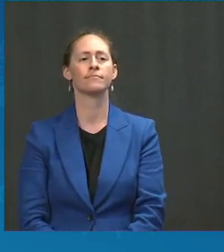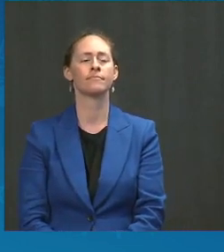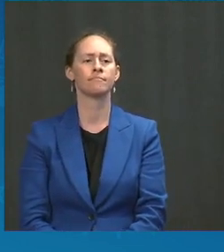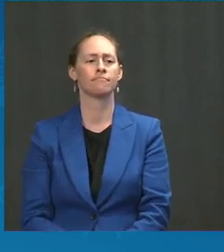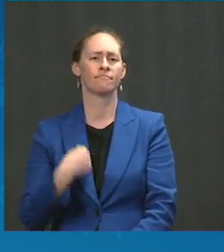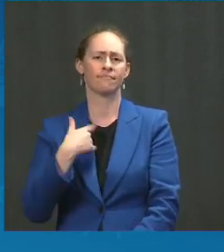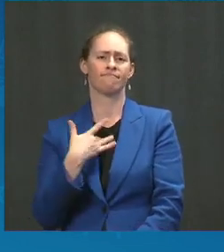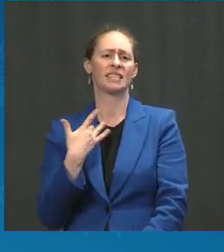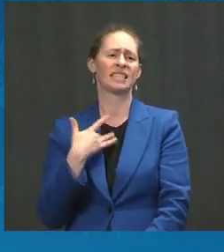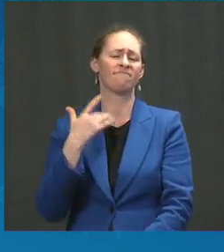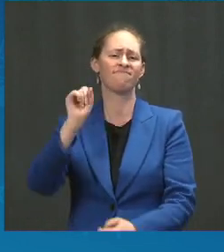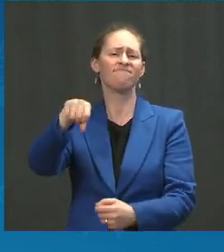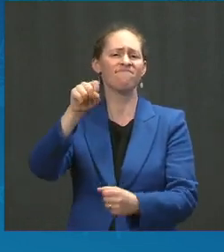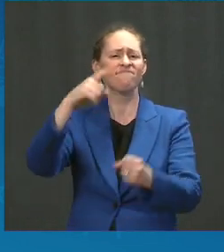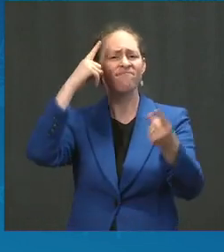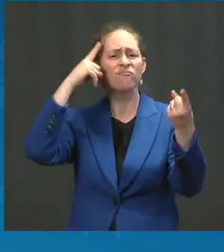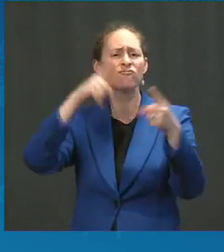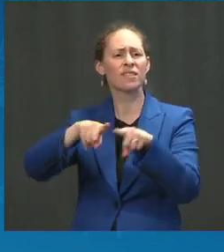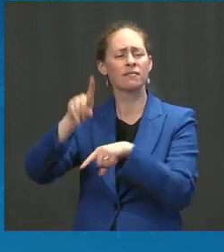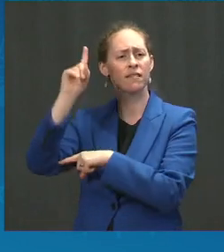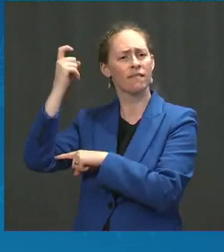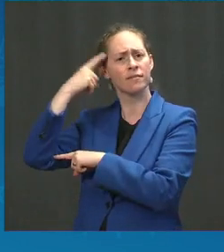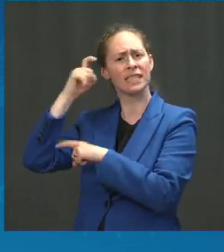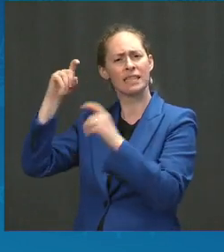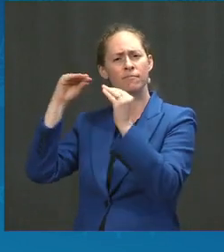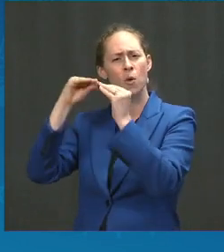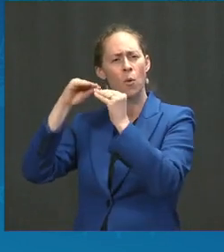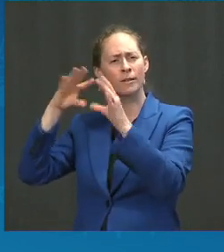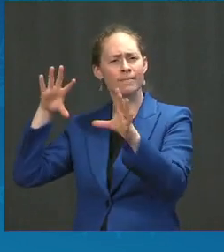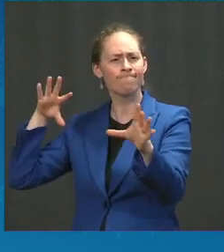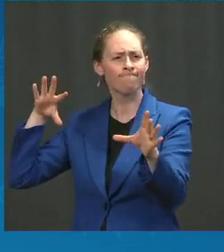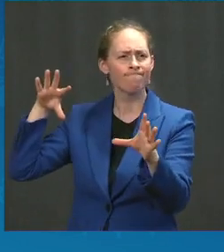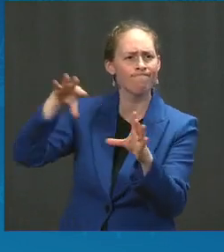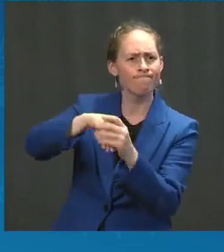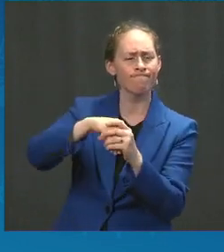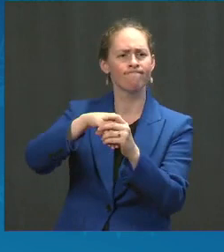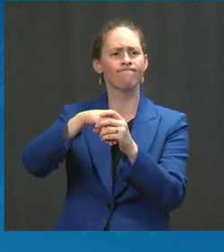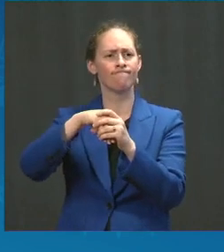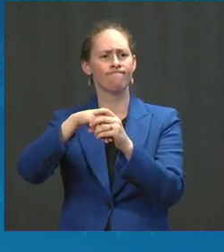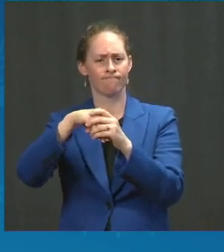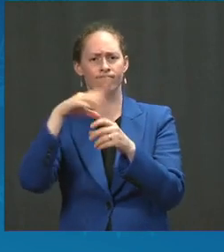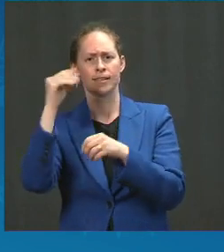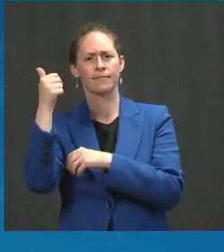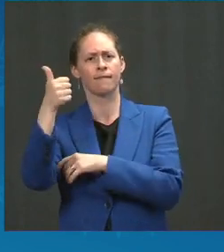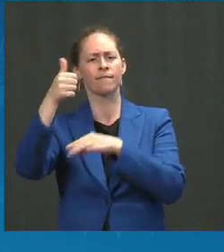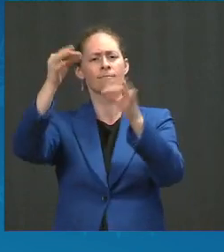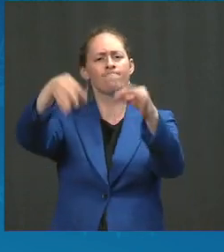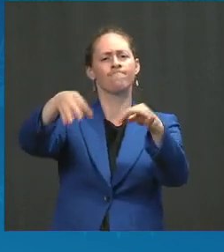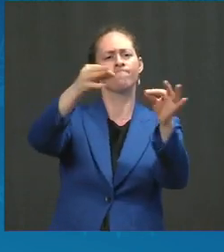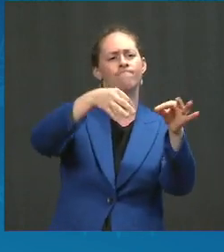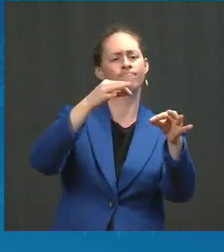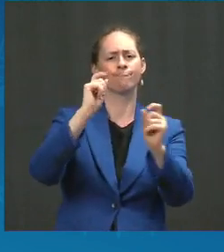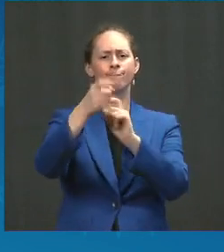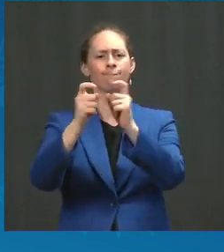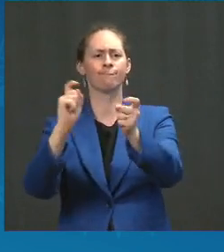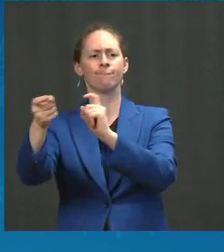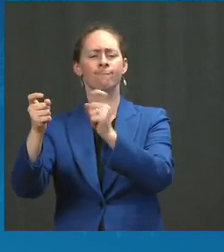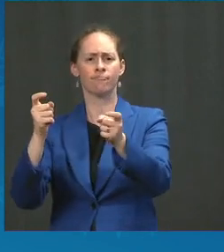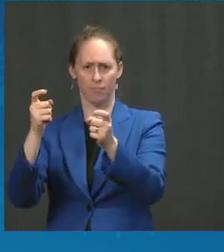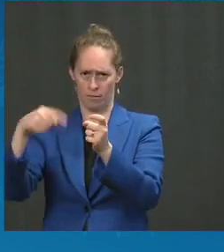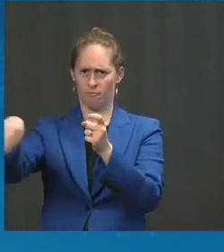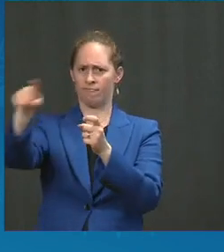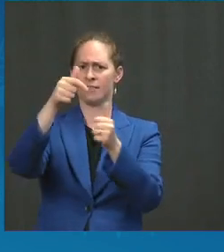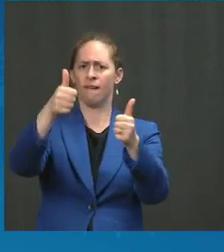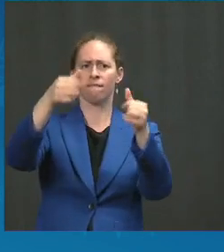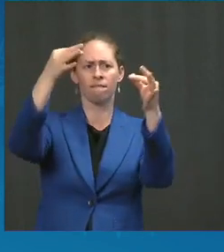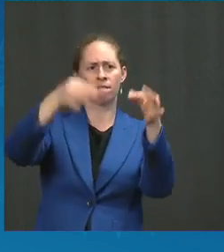the business of encouraging and rewarding self-determination, right? And